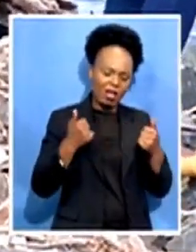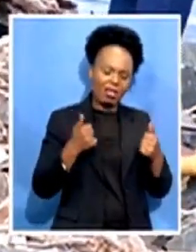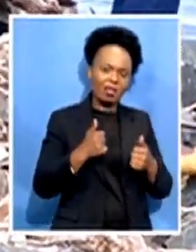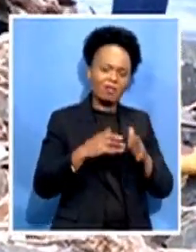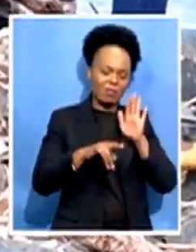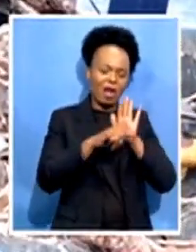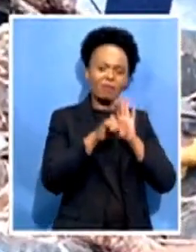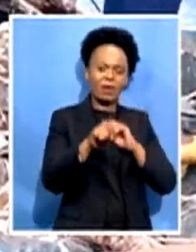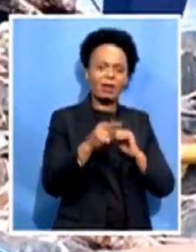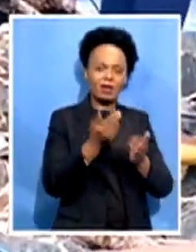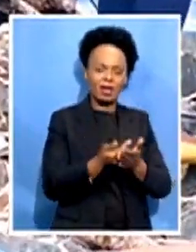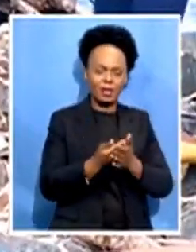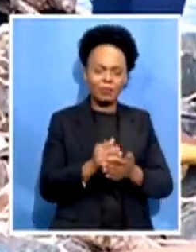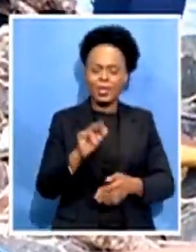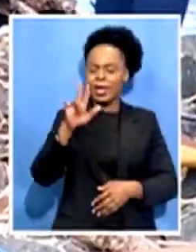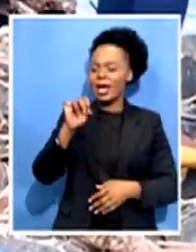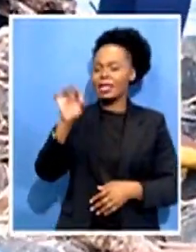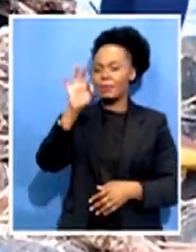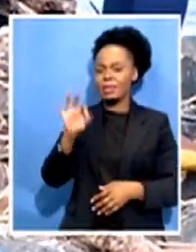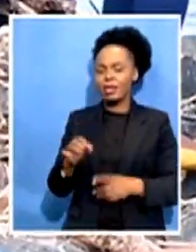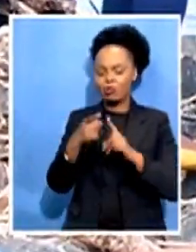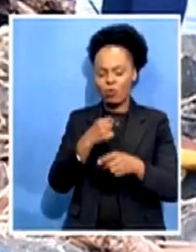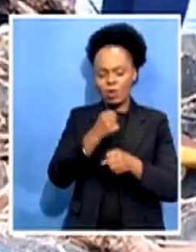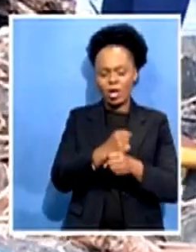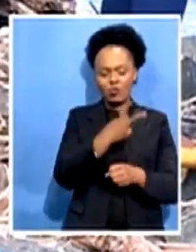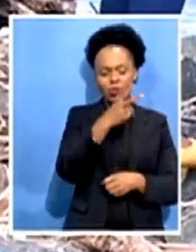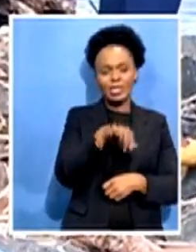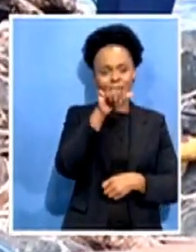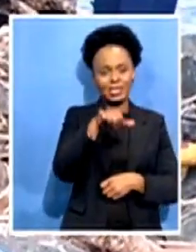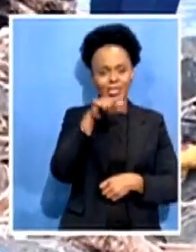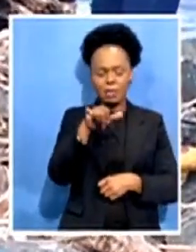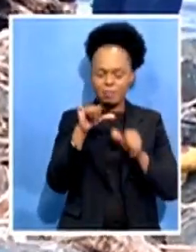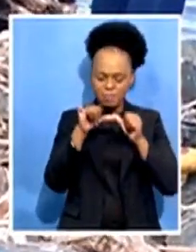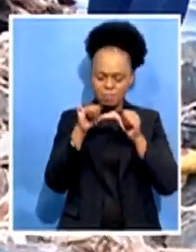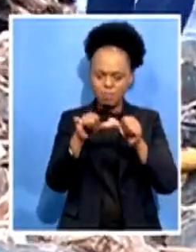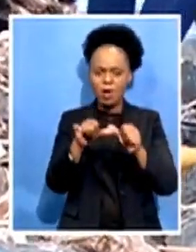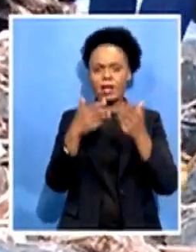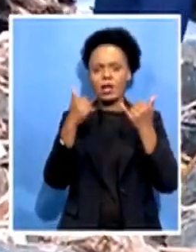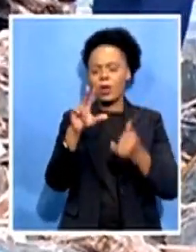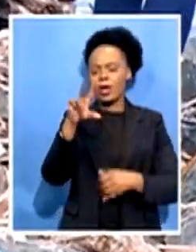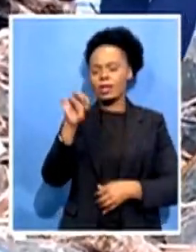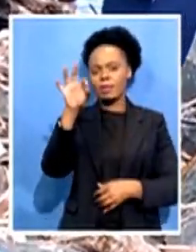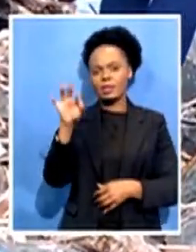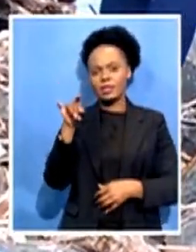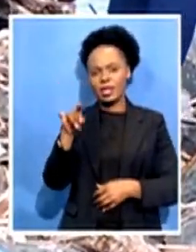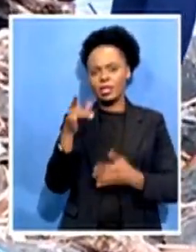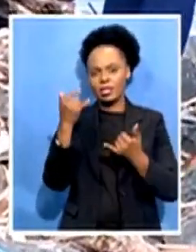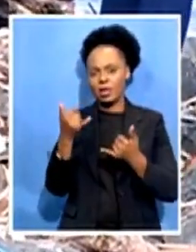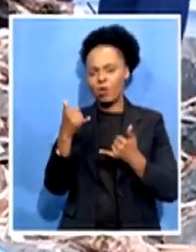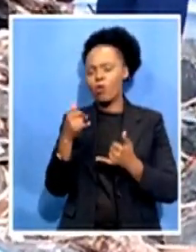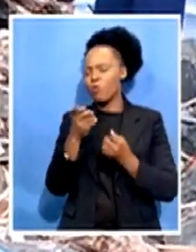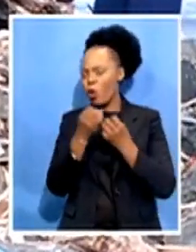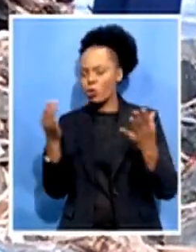from 2016, we've been finding consistently that 80% of what we pick up is plastic, and plastic bottles and plastic litter